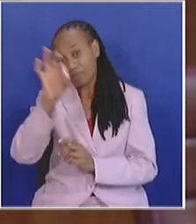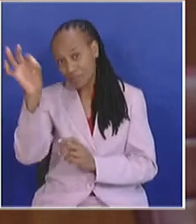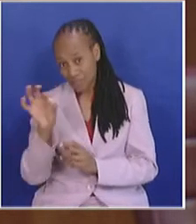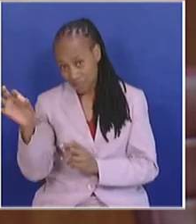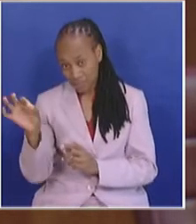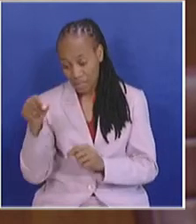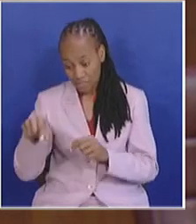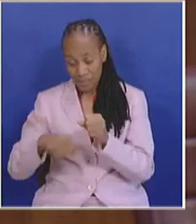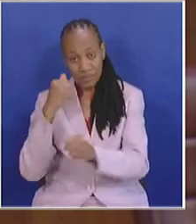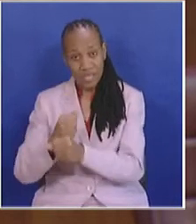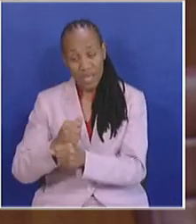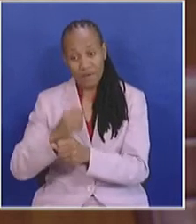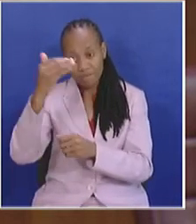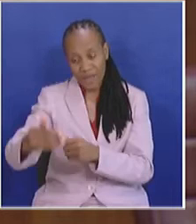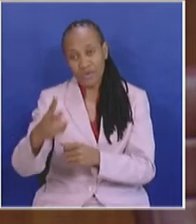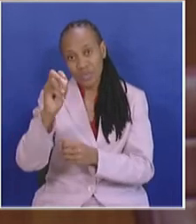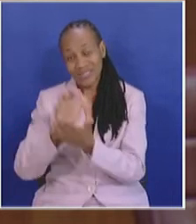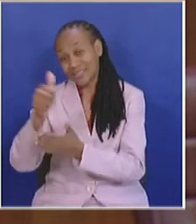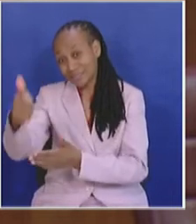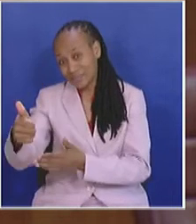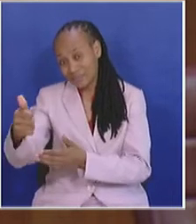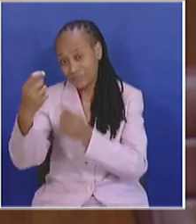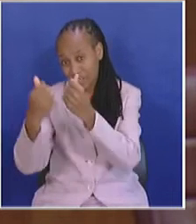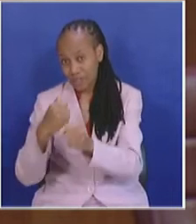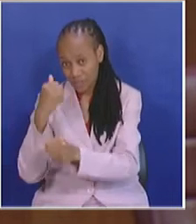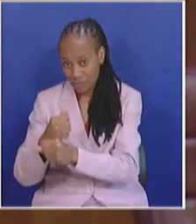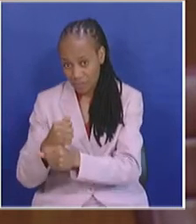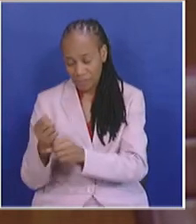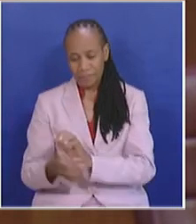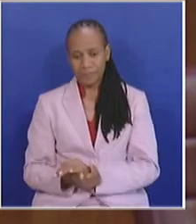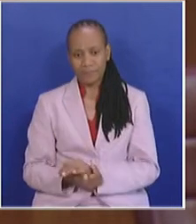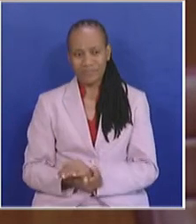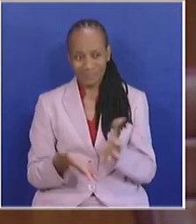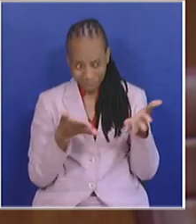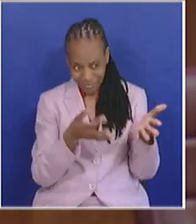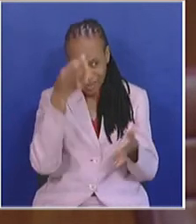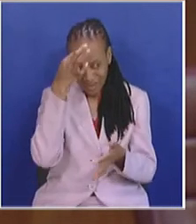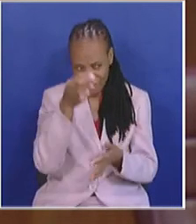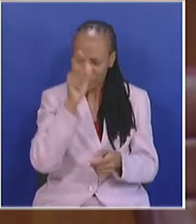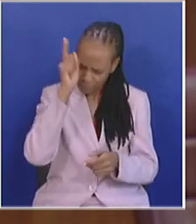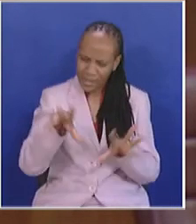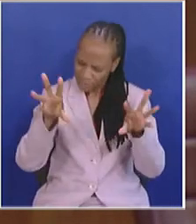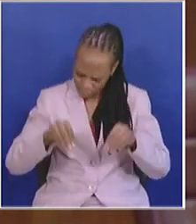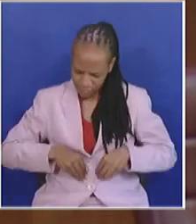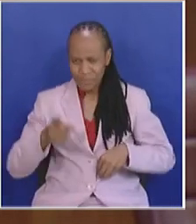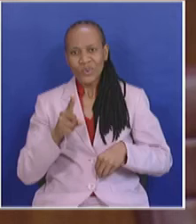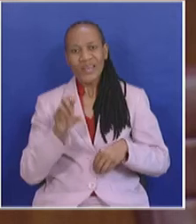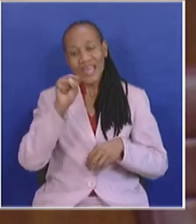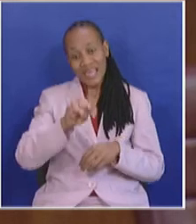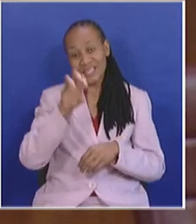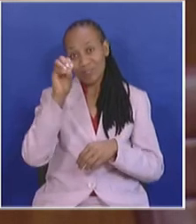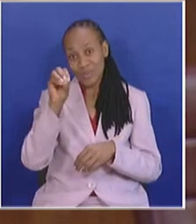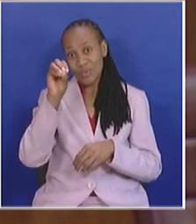in 2015-2016 financial years. This government must admit that state-owned enterprises such